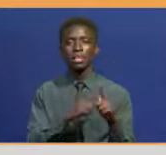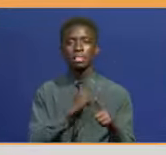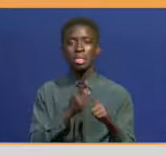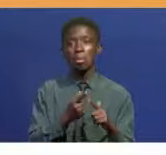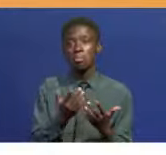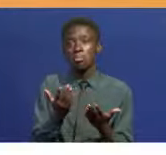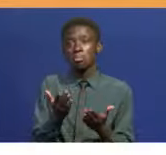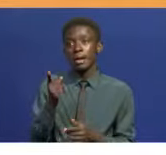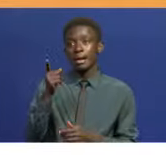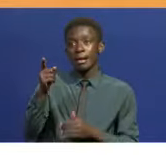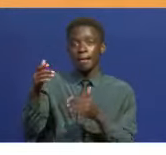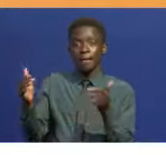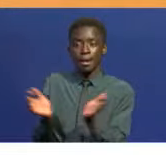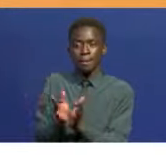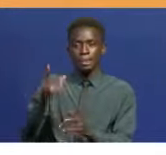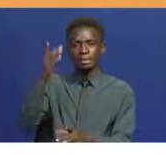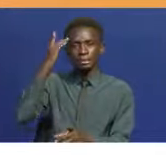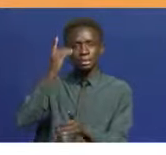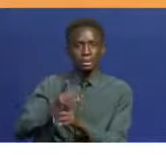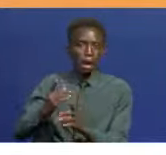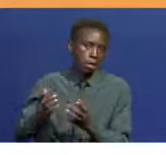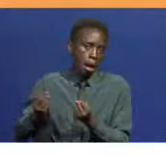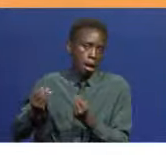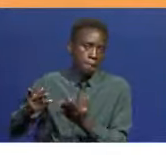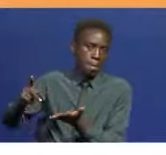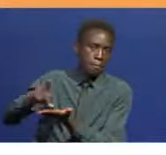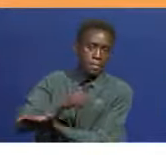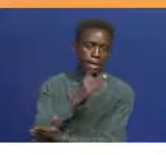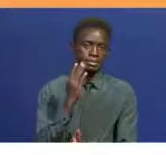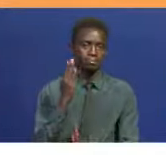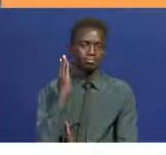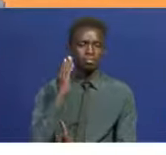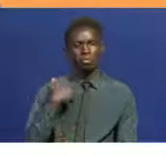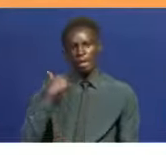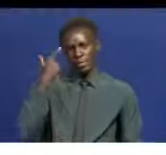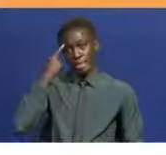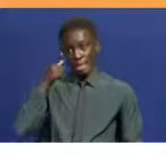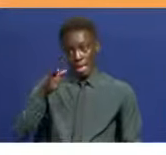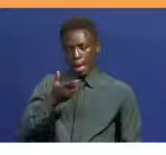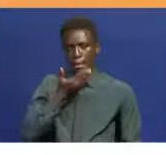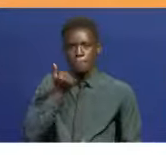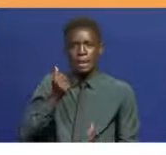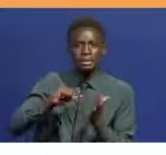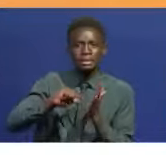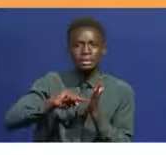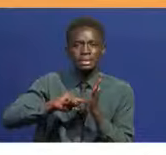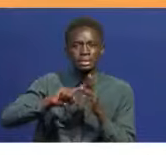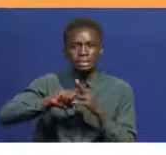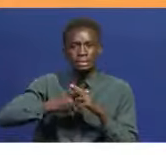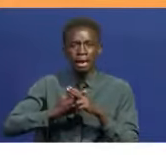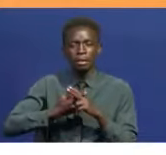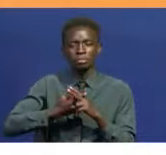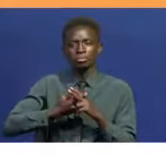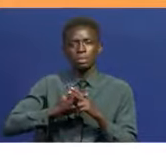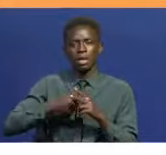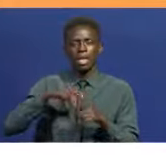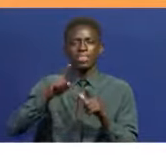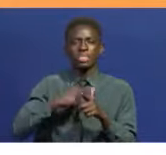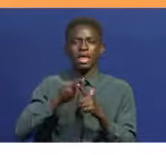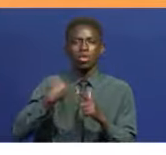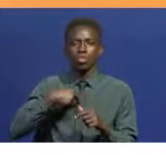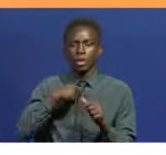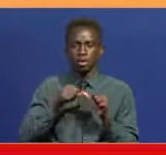guard. I think that should be the start point. And then we move to other aspects. But when we concentrate so much on saying